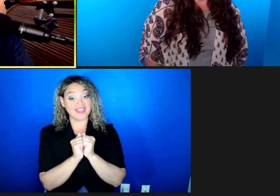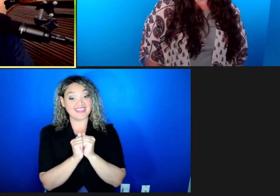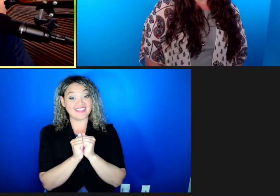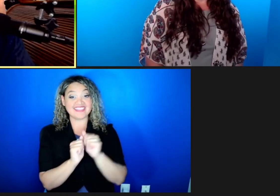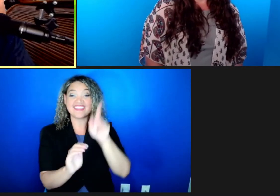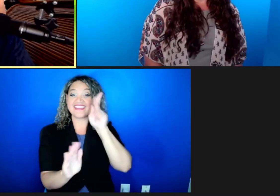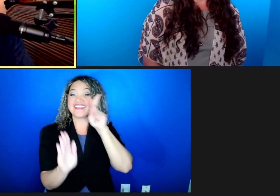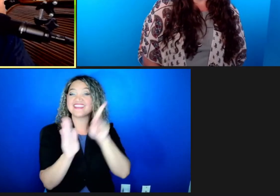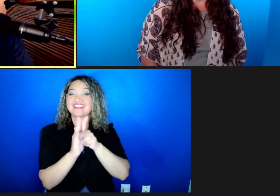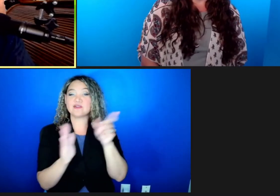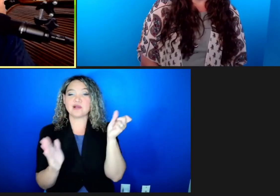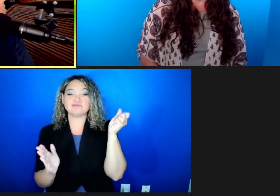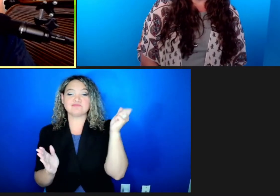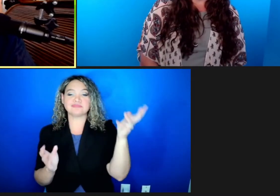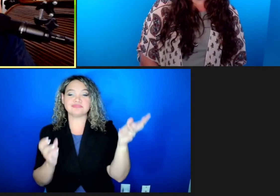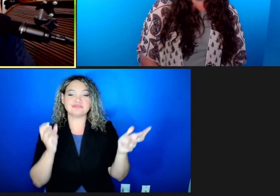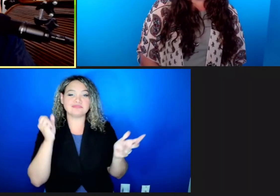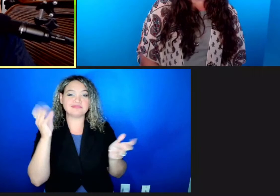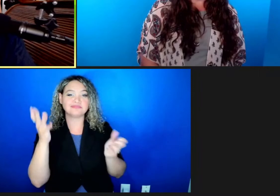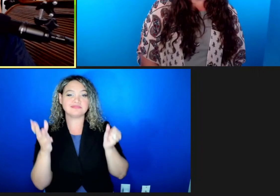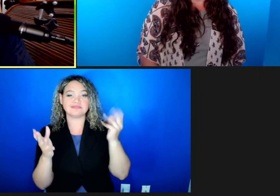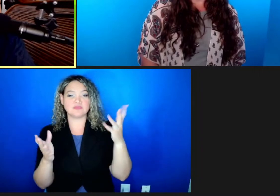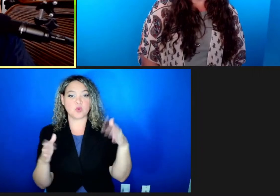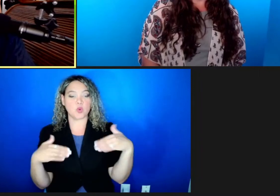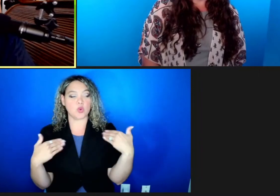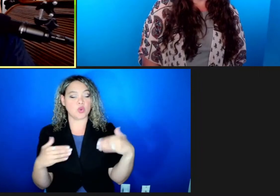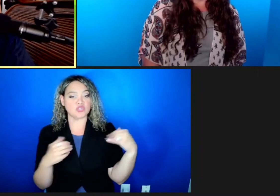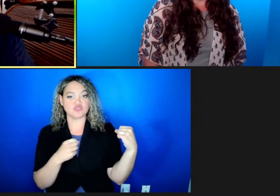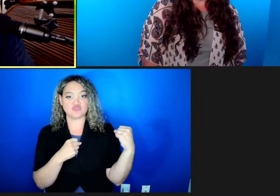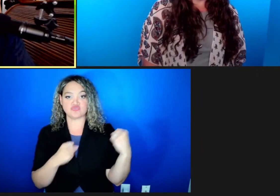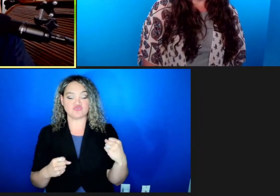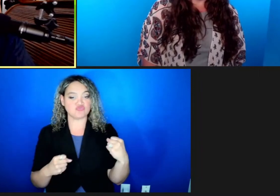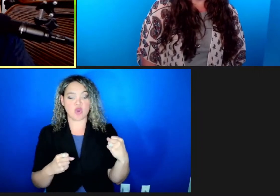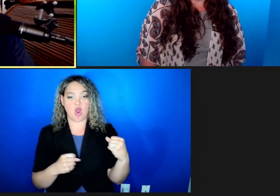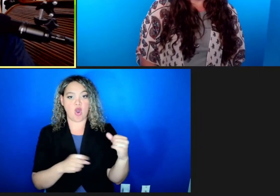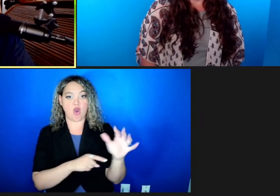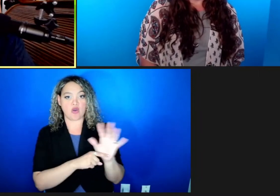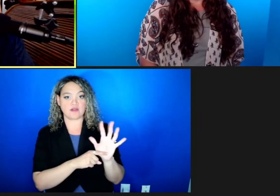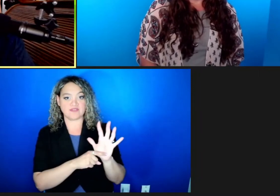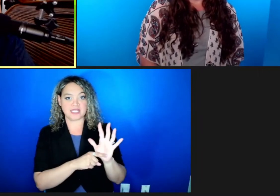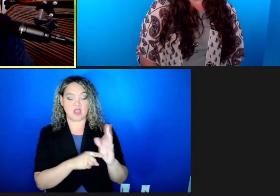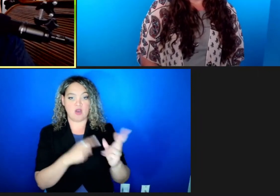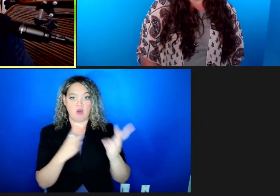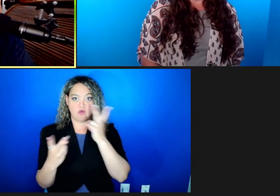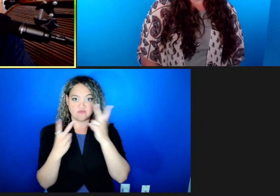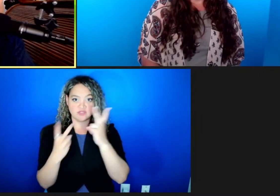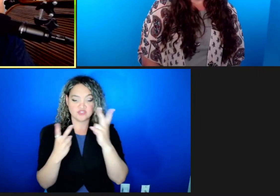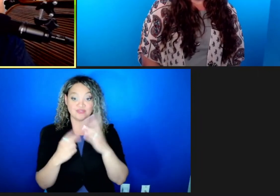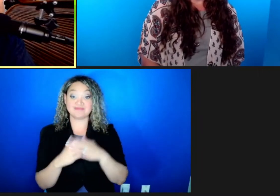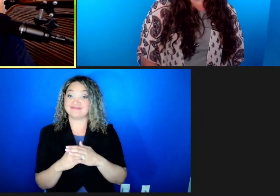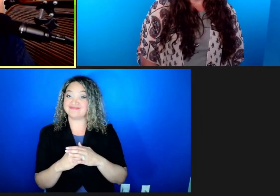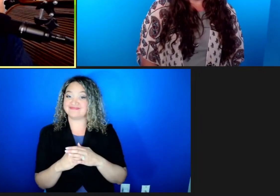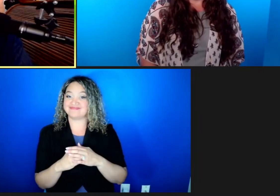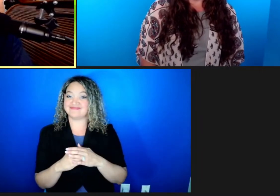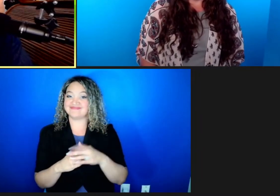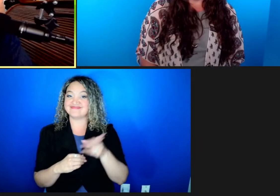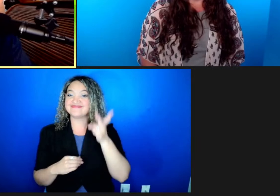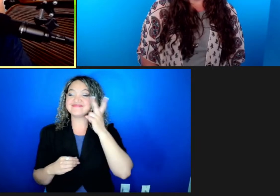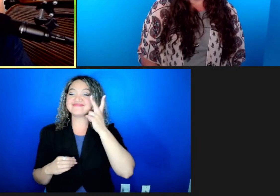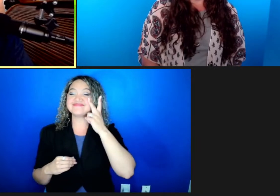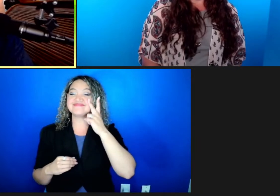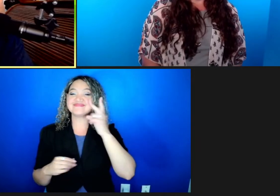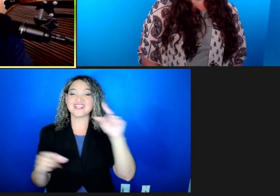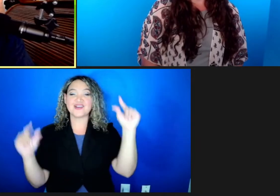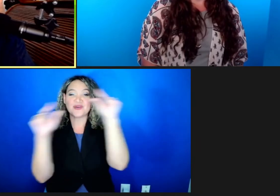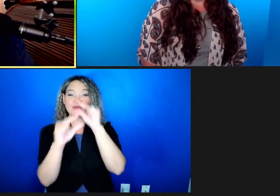Kira signing and very powerful visual images. Look, check it out. Just Google it on